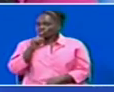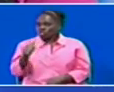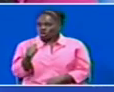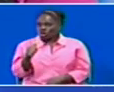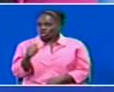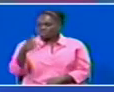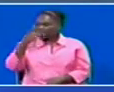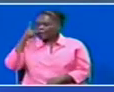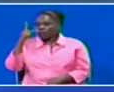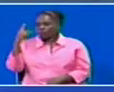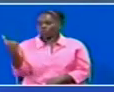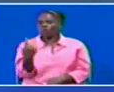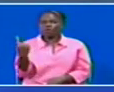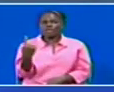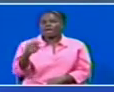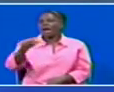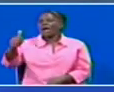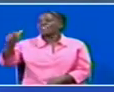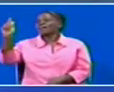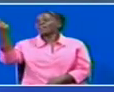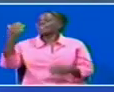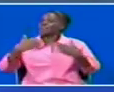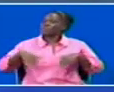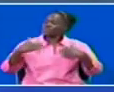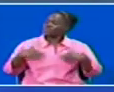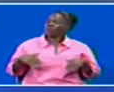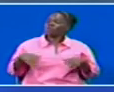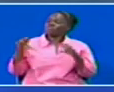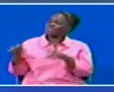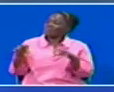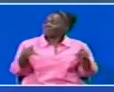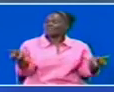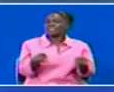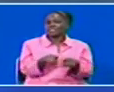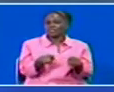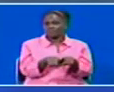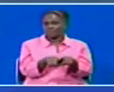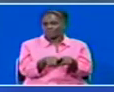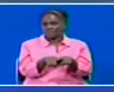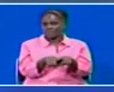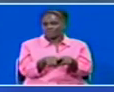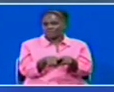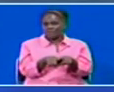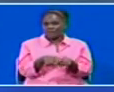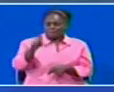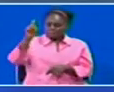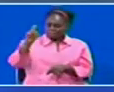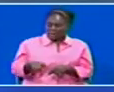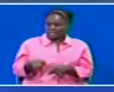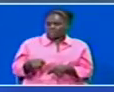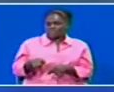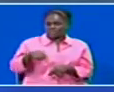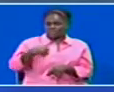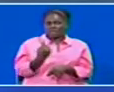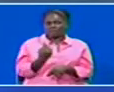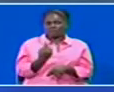It is not just Kalonzo Musyoka. There are other Kenyans who have actually suffered the same. Okay. And these are things that are coming up because we are